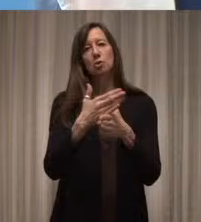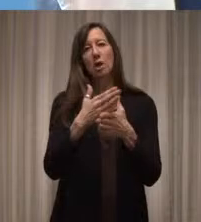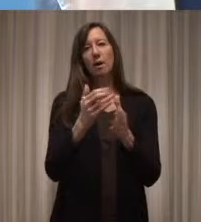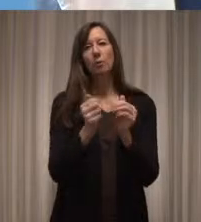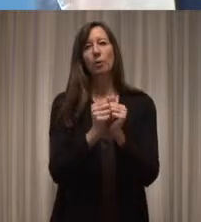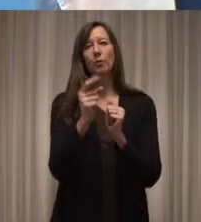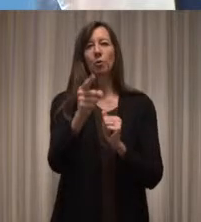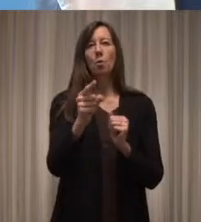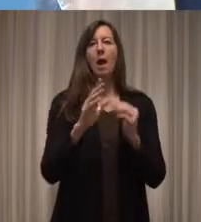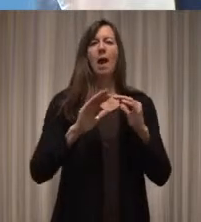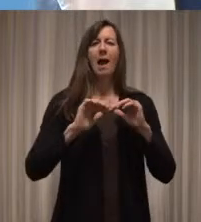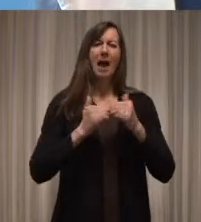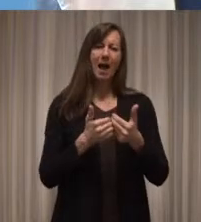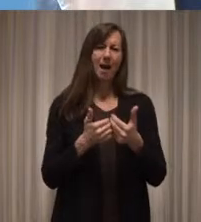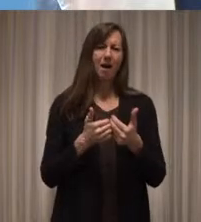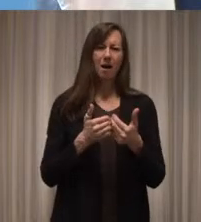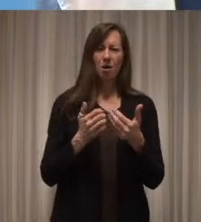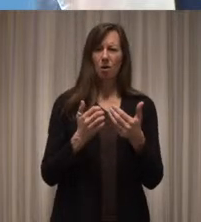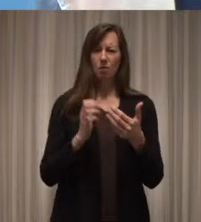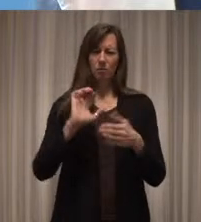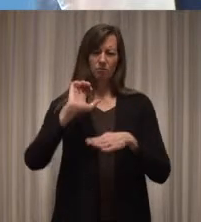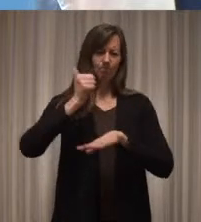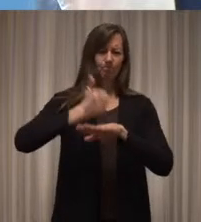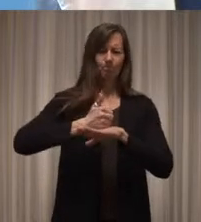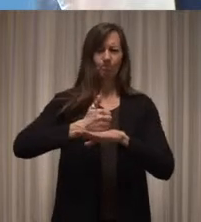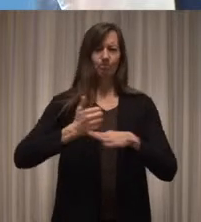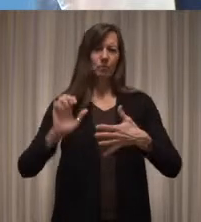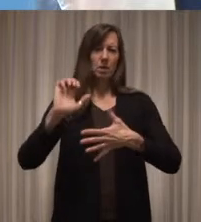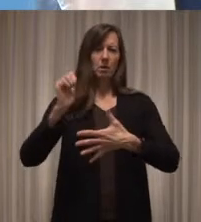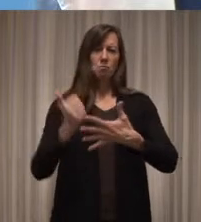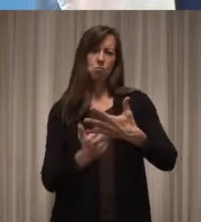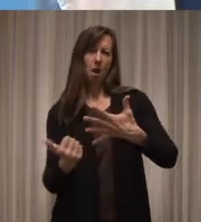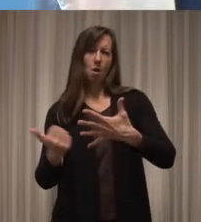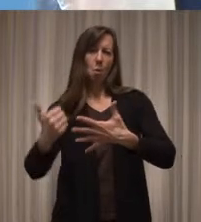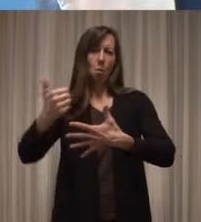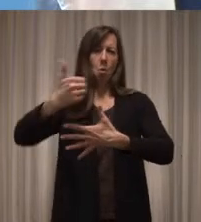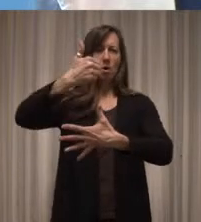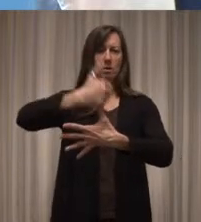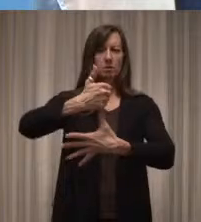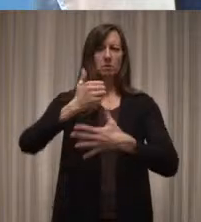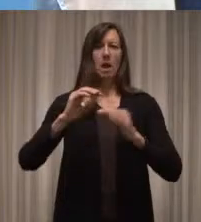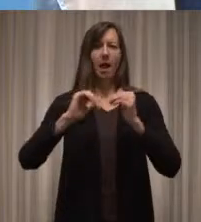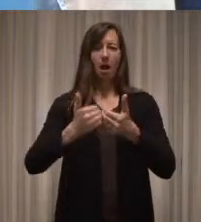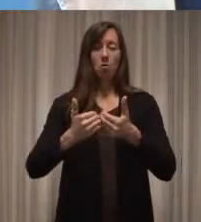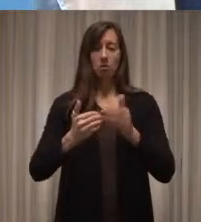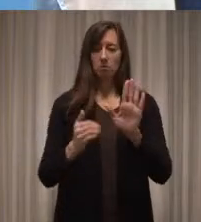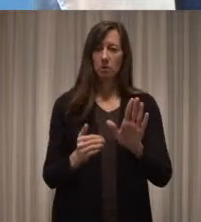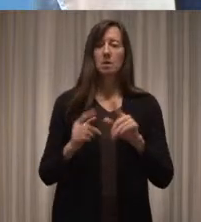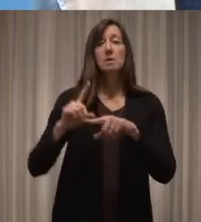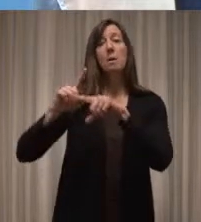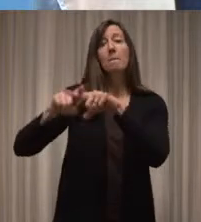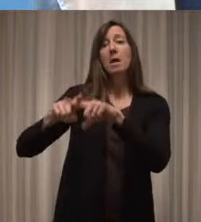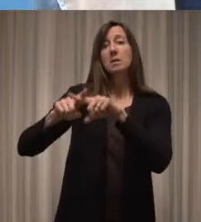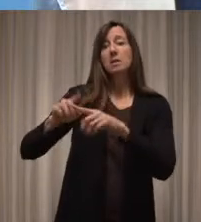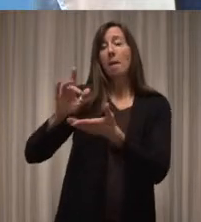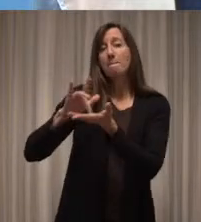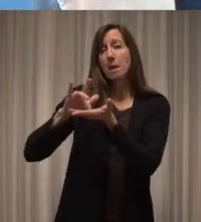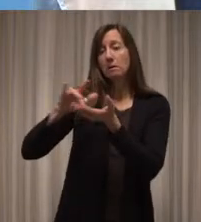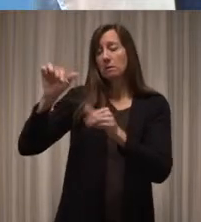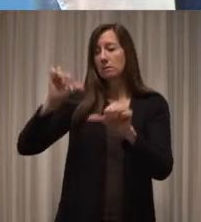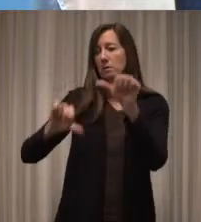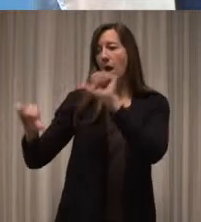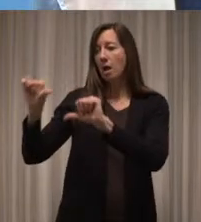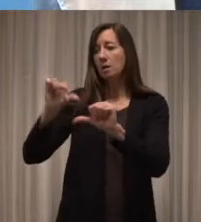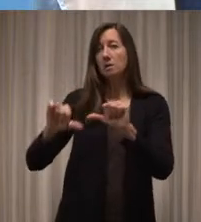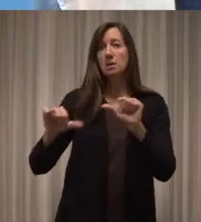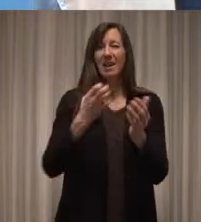priority. It's all based on medical research and science and the evidence that we now have from the CDC and from the